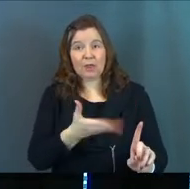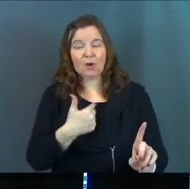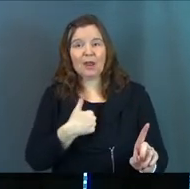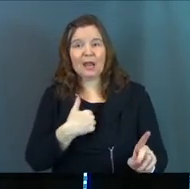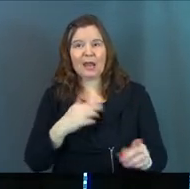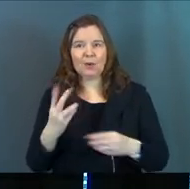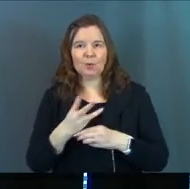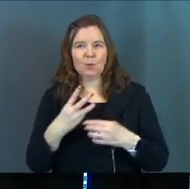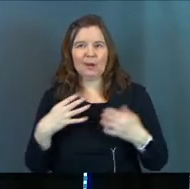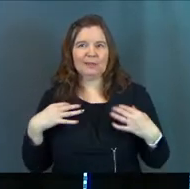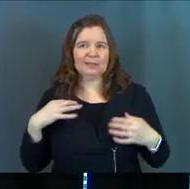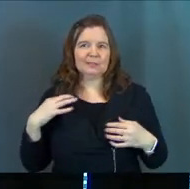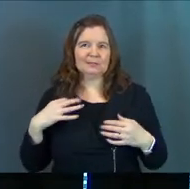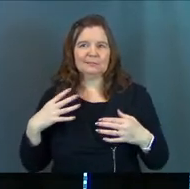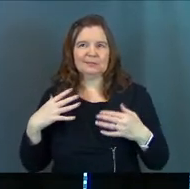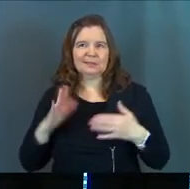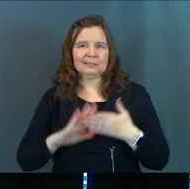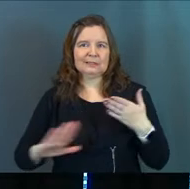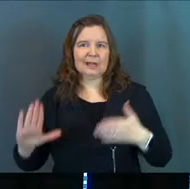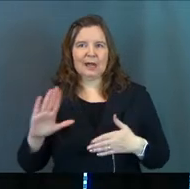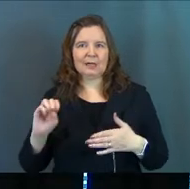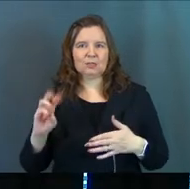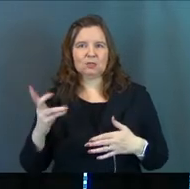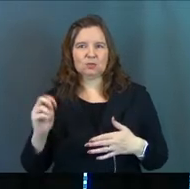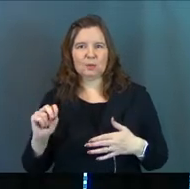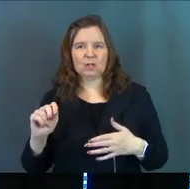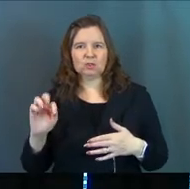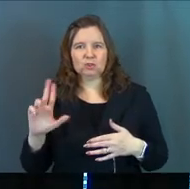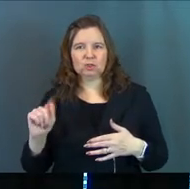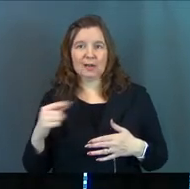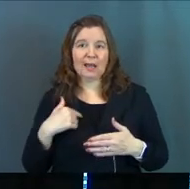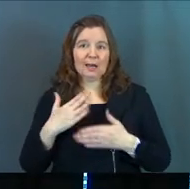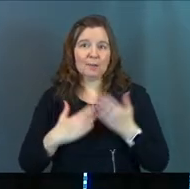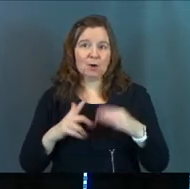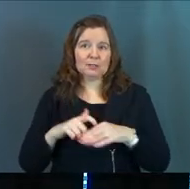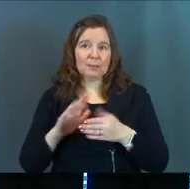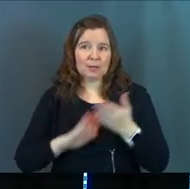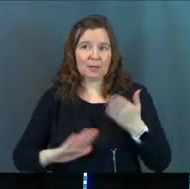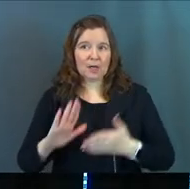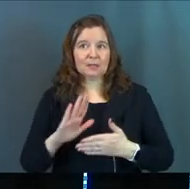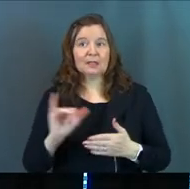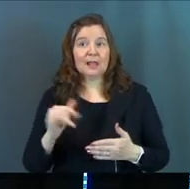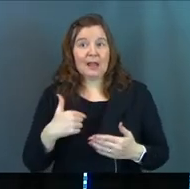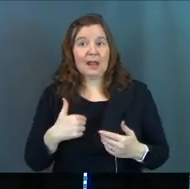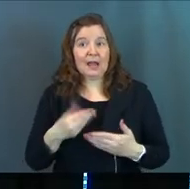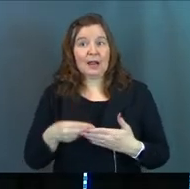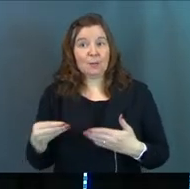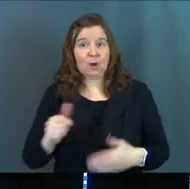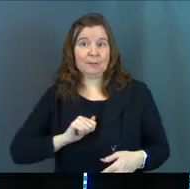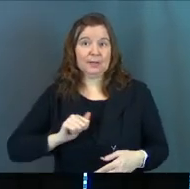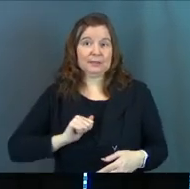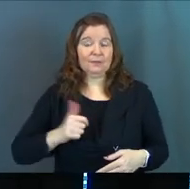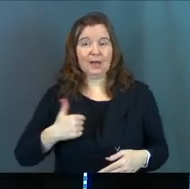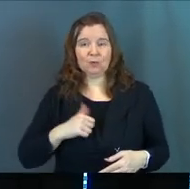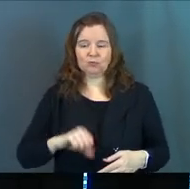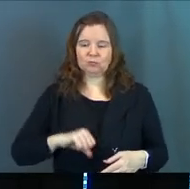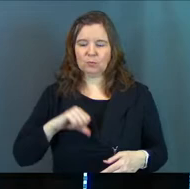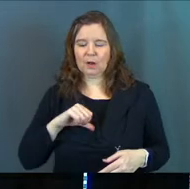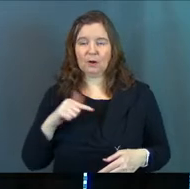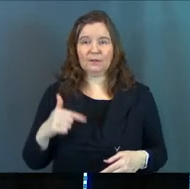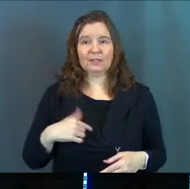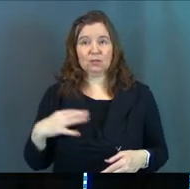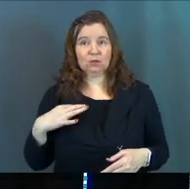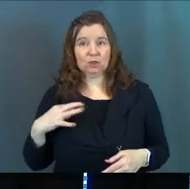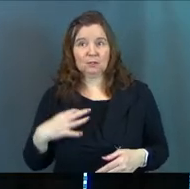And I was wearing this sweatshirt. It was this college sweatshirt. And I had a part-time job in college, okay? And, like, I bought it myself. I was super proud of